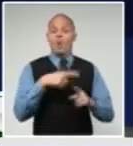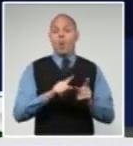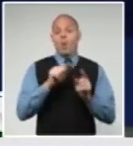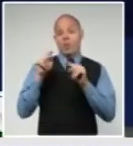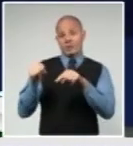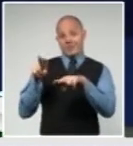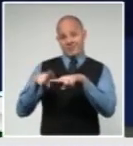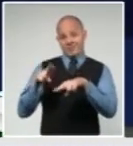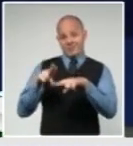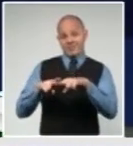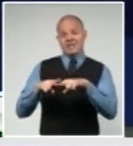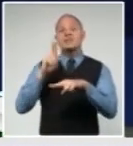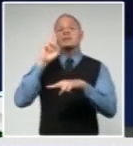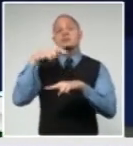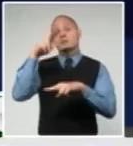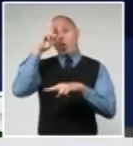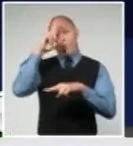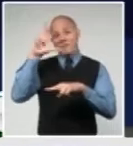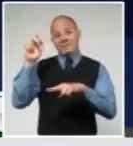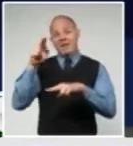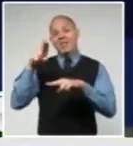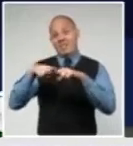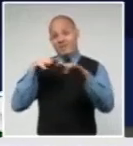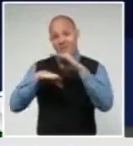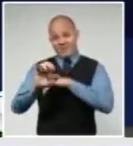431 in Hermanos Amejeiras Hospital,